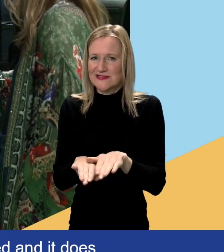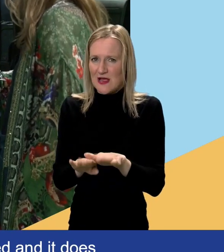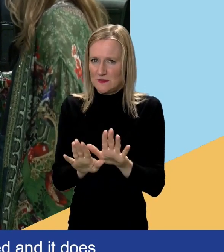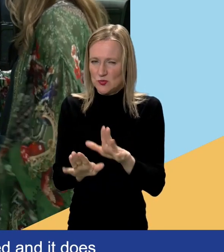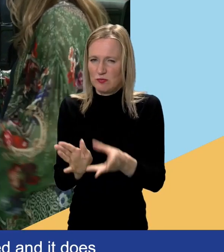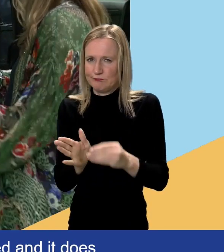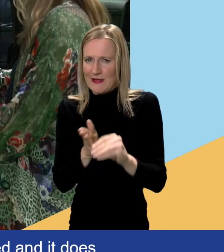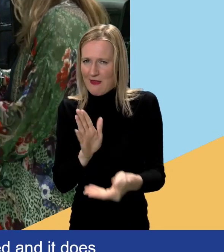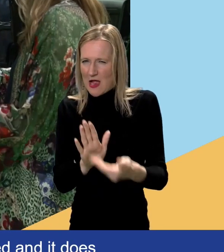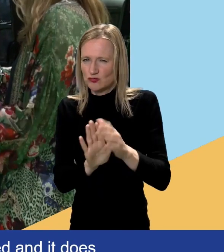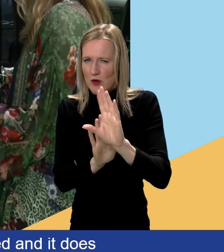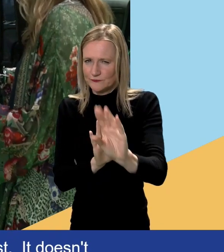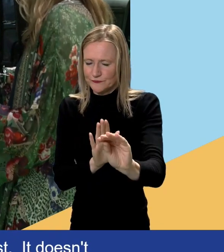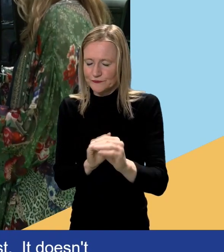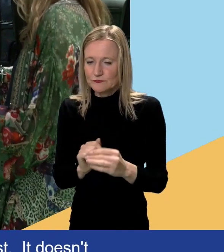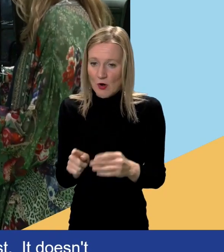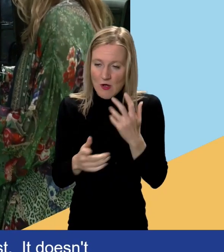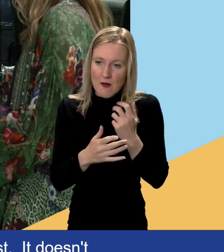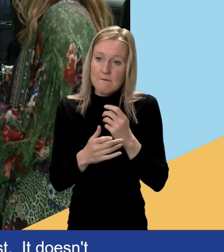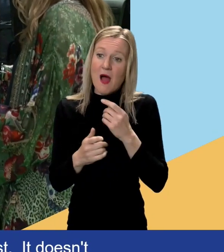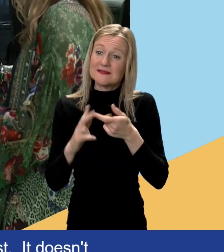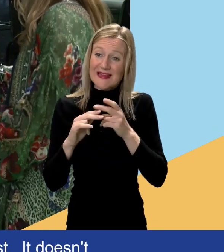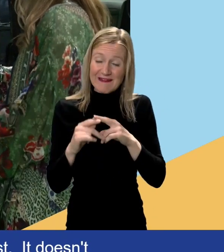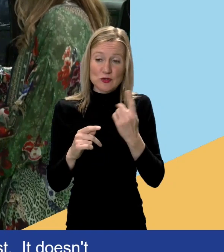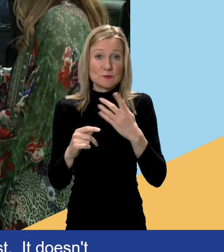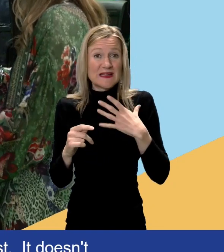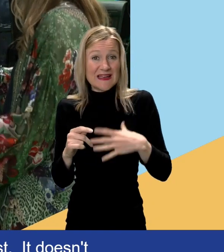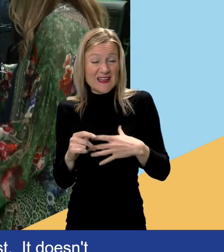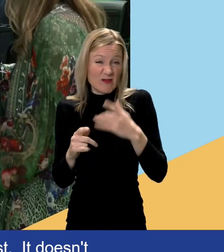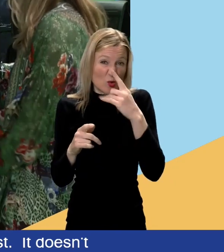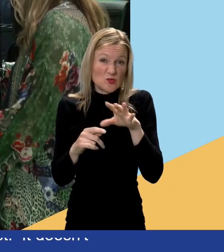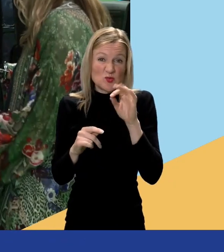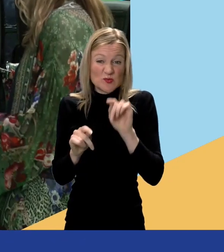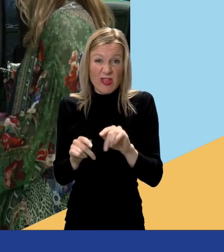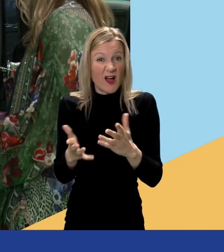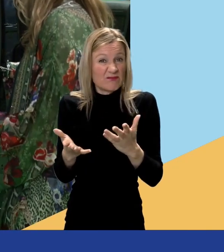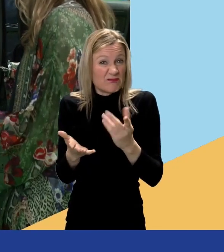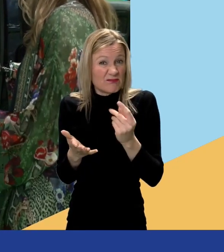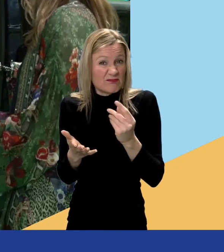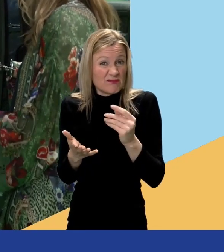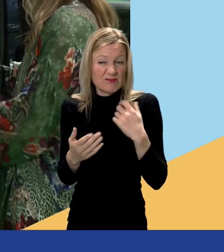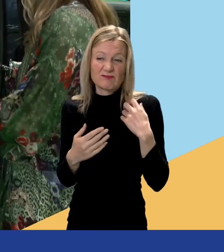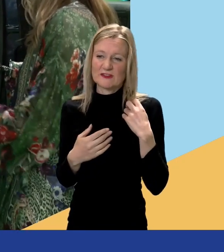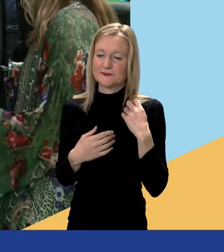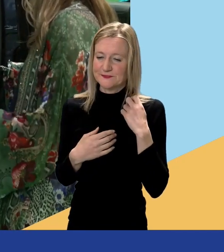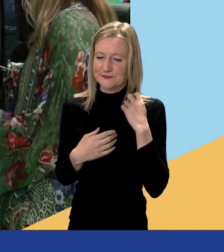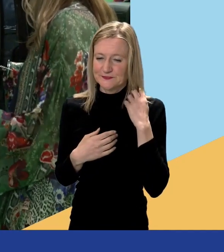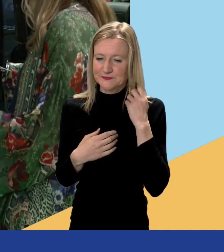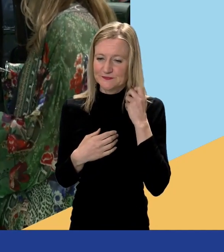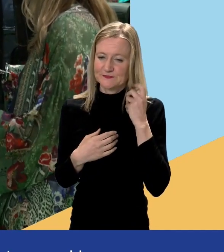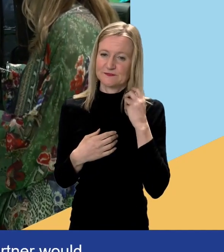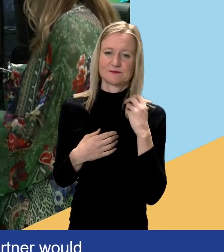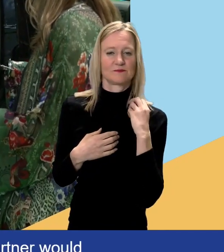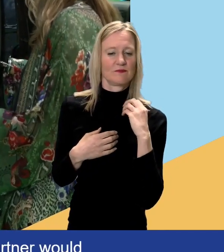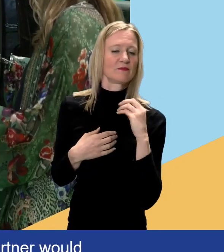any of the WAVs, but it's something someone could choose if that's what they, you know, maybe their partner would struggle to do that, or they just wanted the independence of not